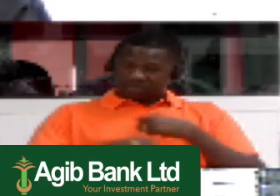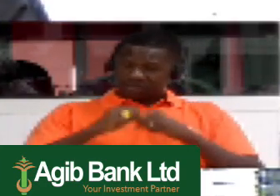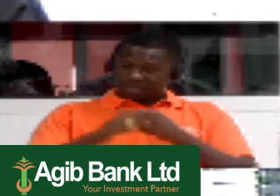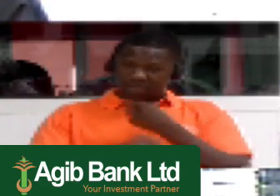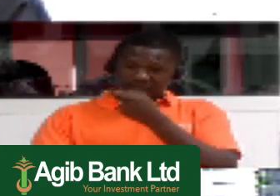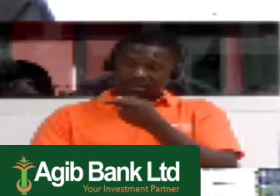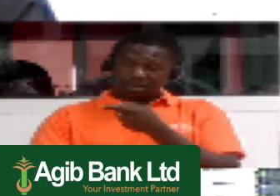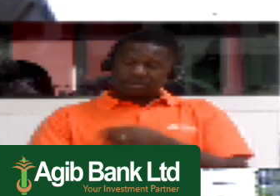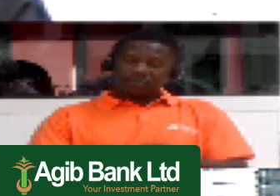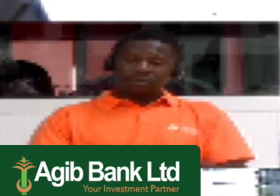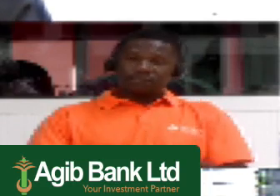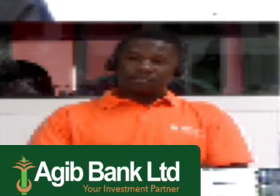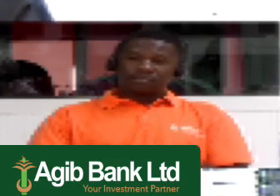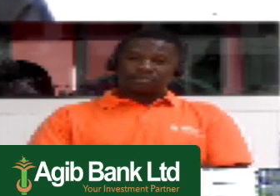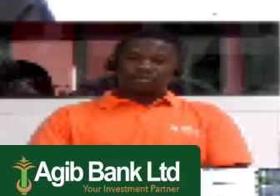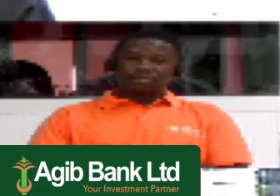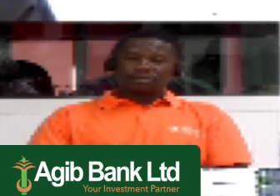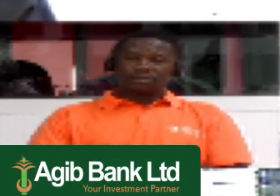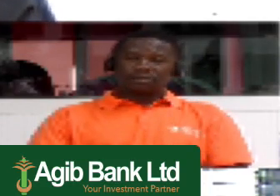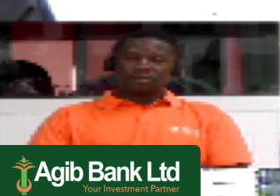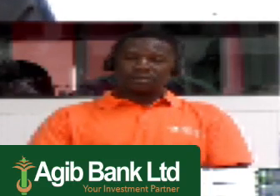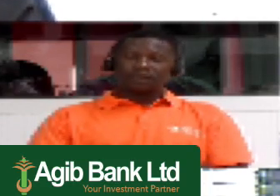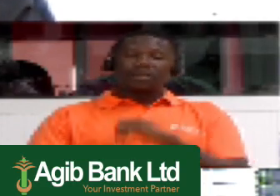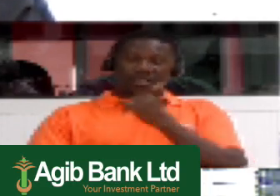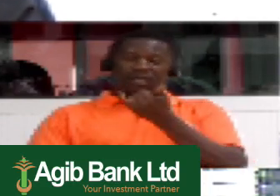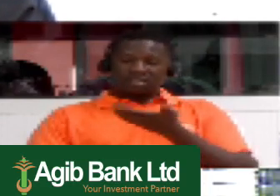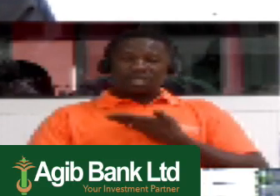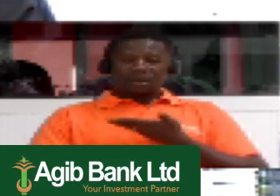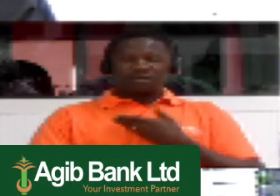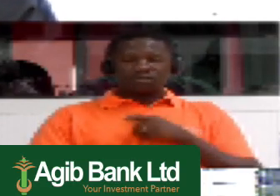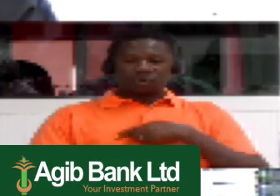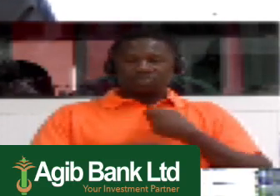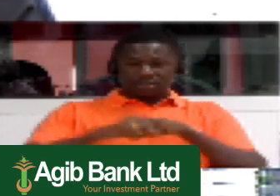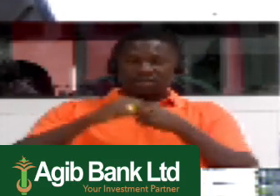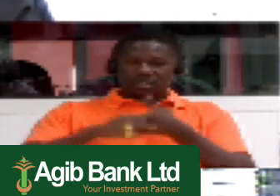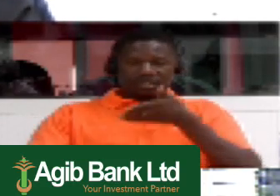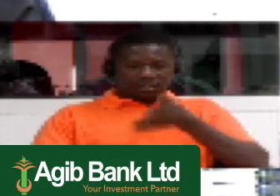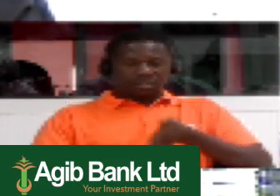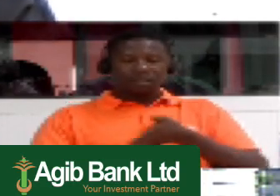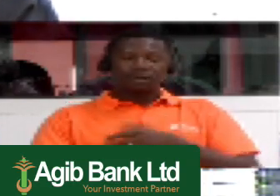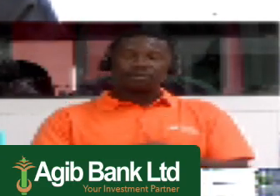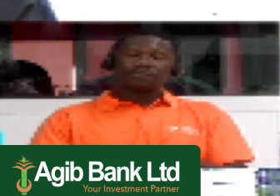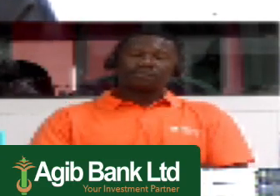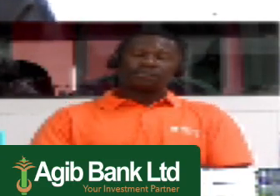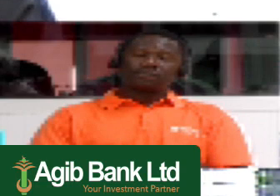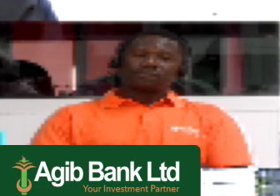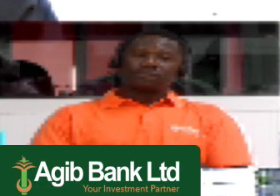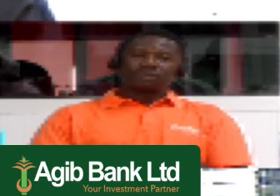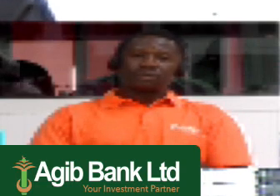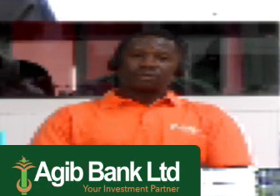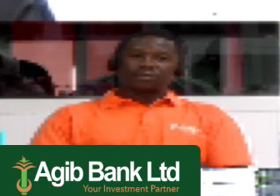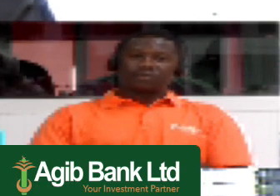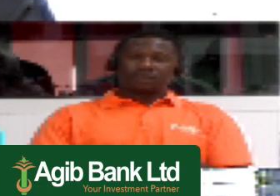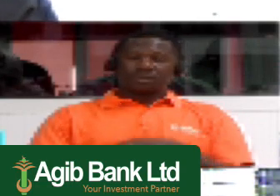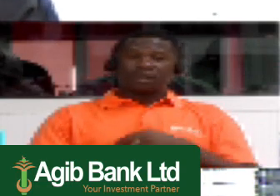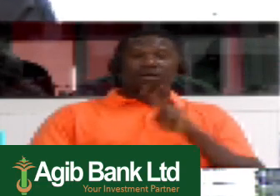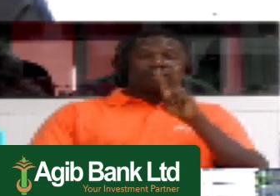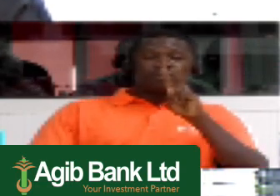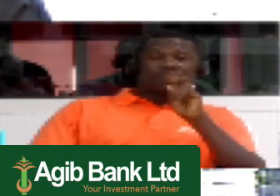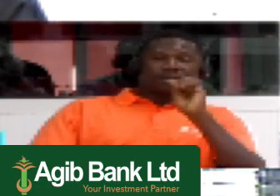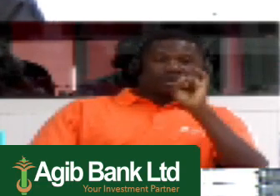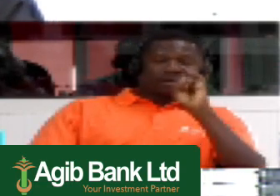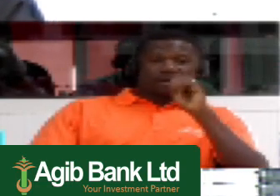PIU. Ngadol kejana. Yes, I had some trainings here. A VIP protection